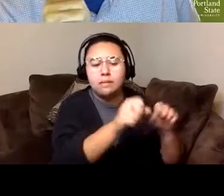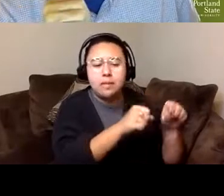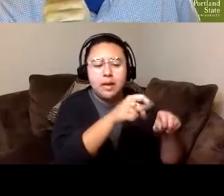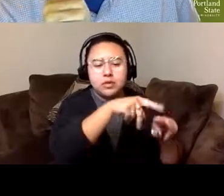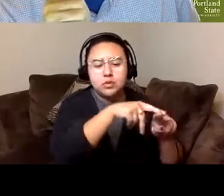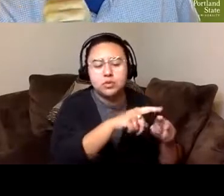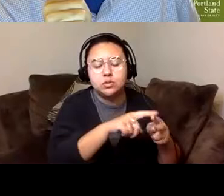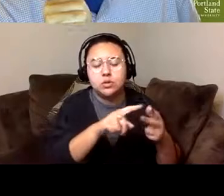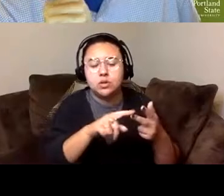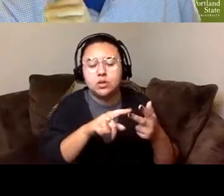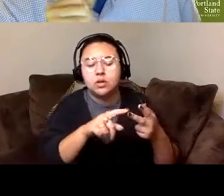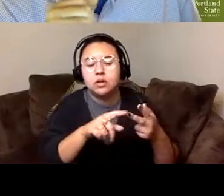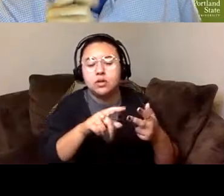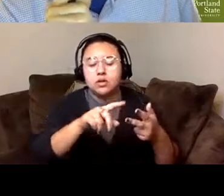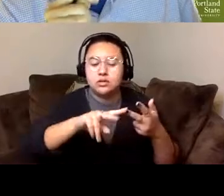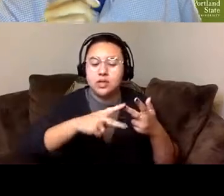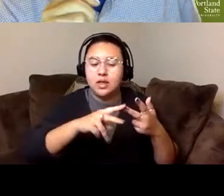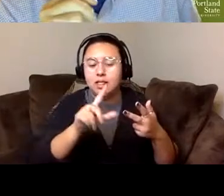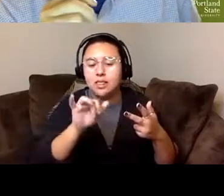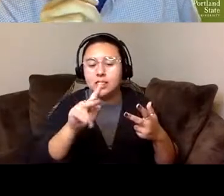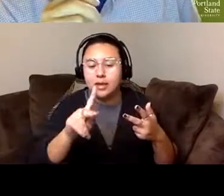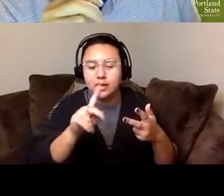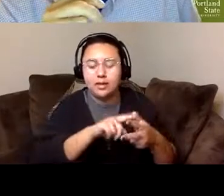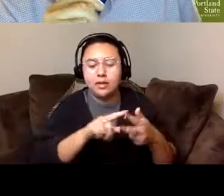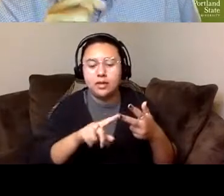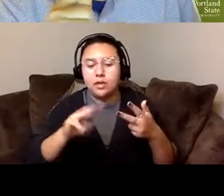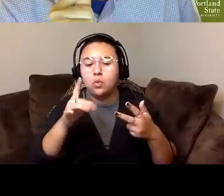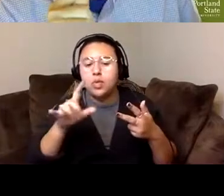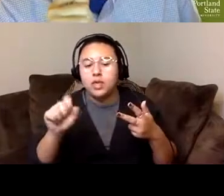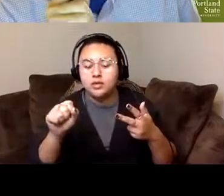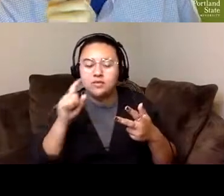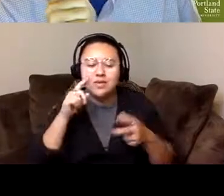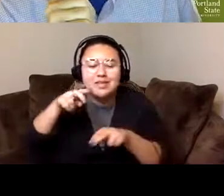Link operating scooters and Wheels operating the sit-down scooters.